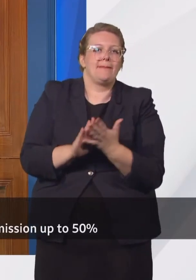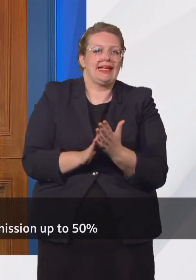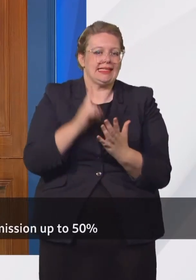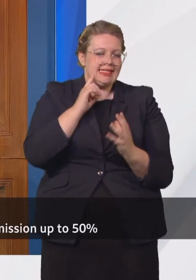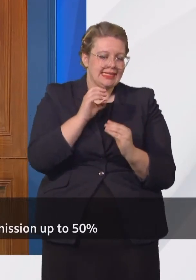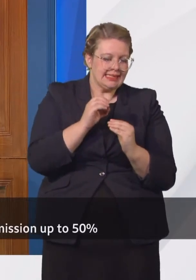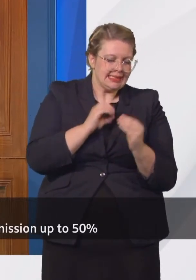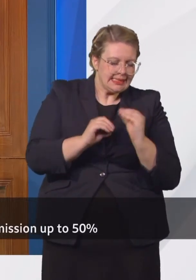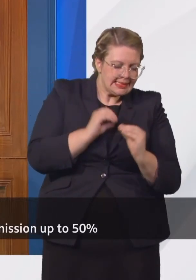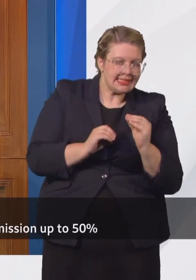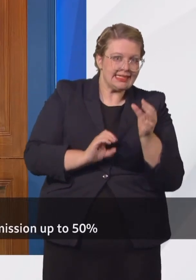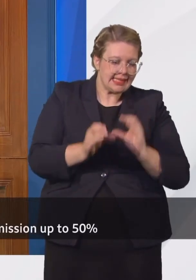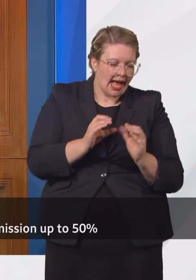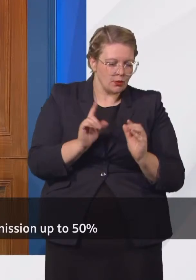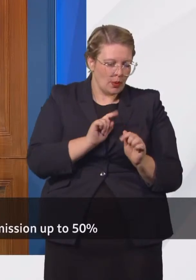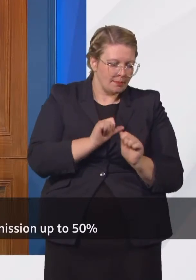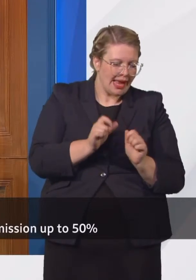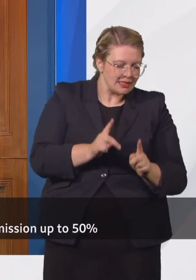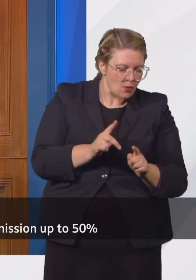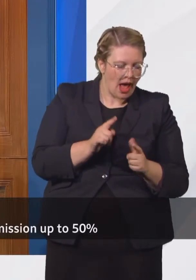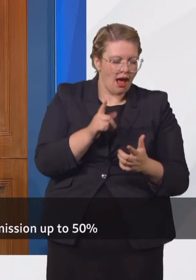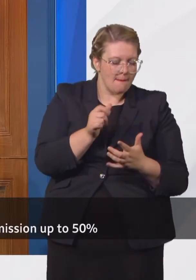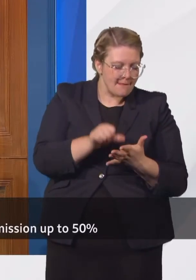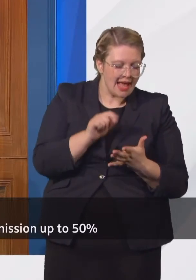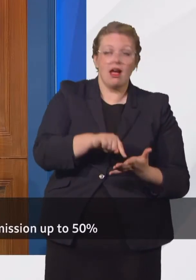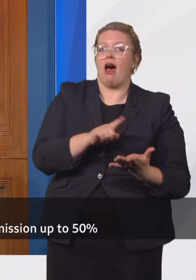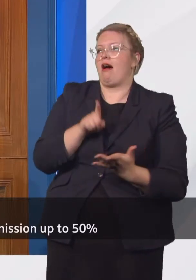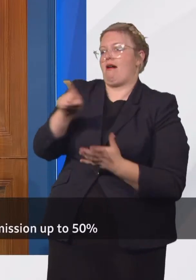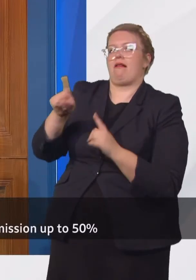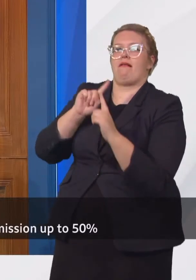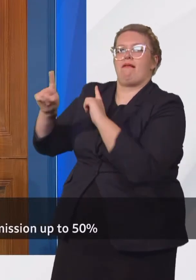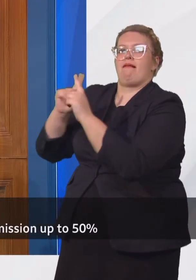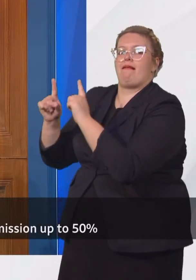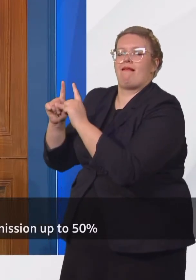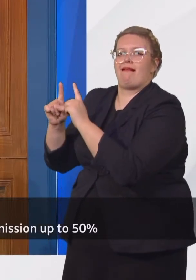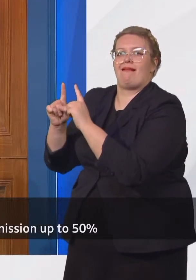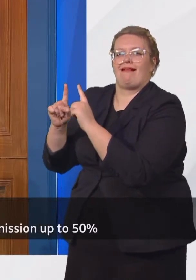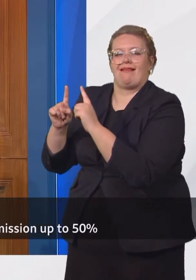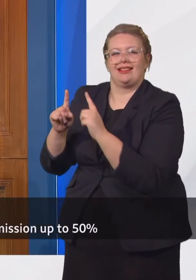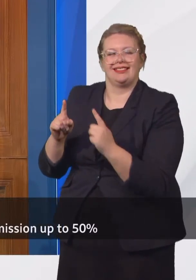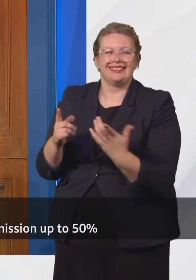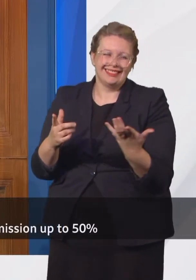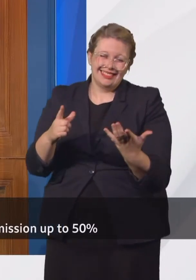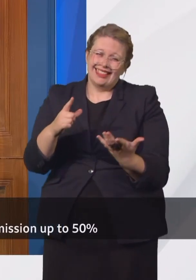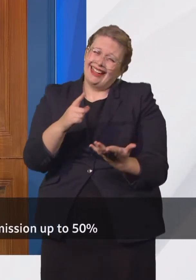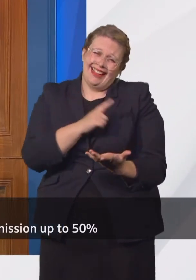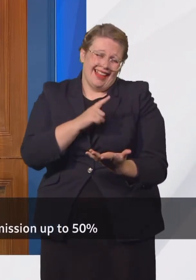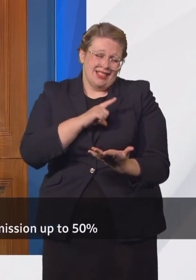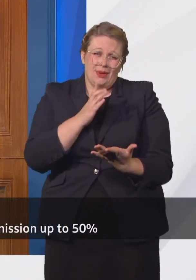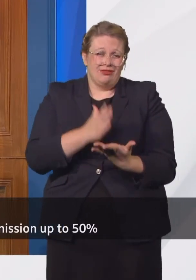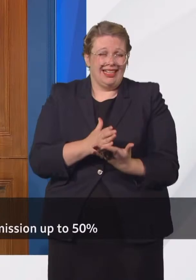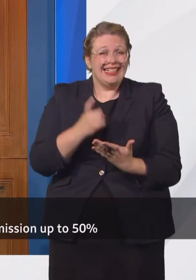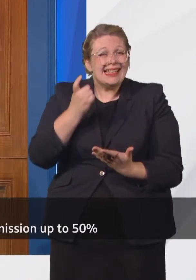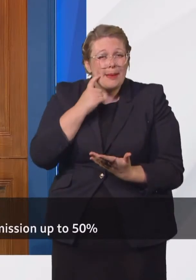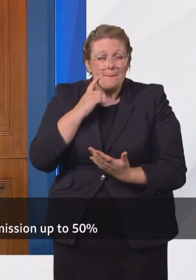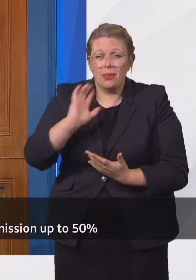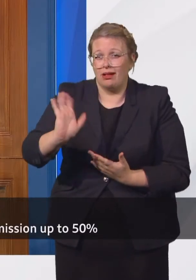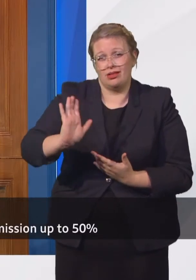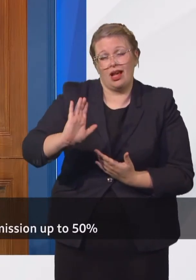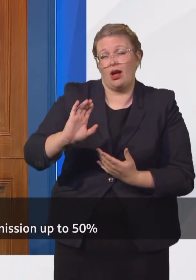realise in terms of supply at the time. So that's the kind of answer, and why it's not straightforwards, and why there are a number